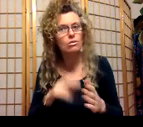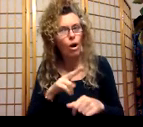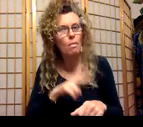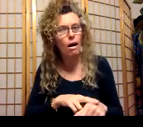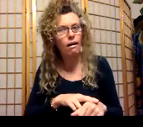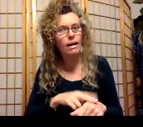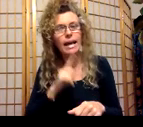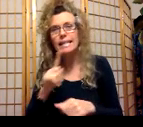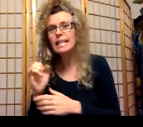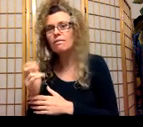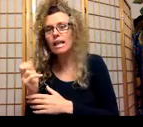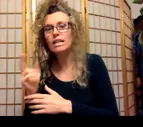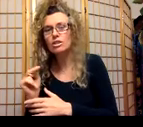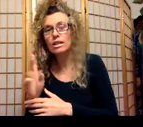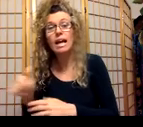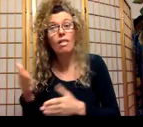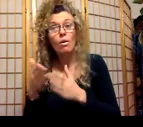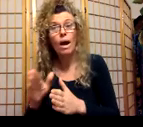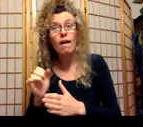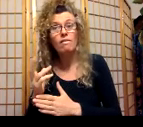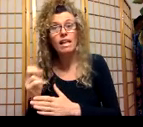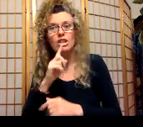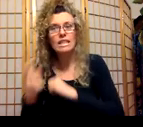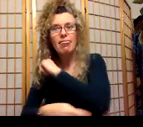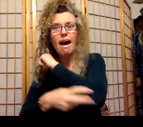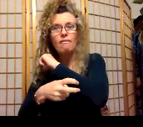inflation another way, and inflation is theft.